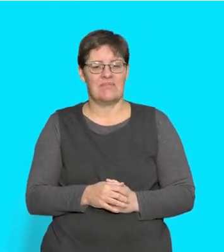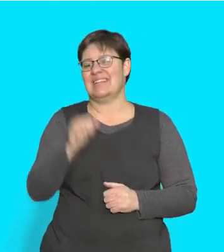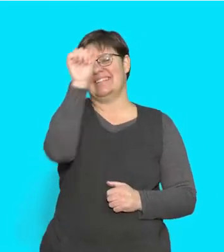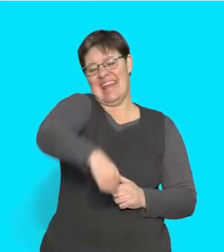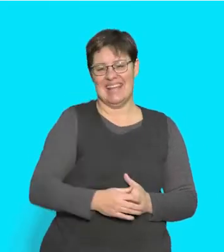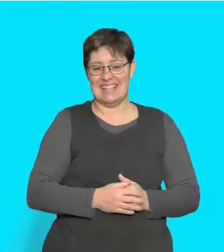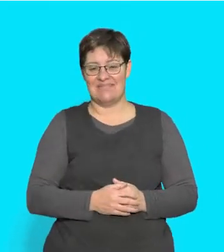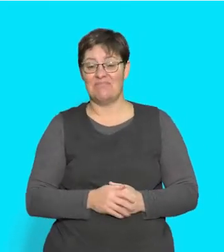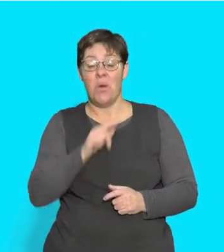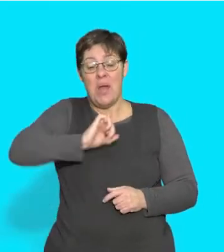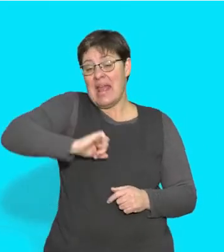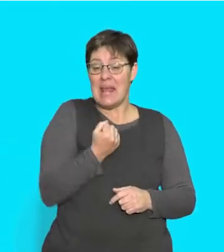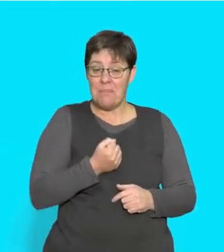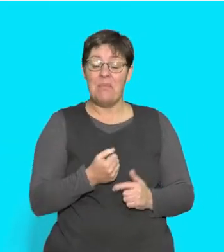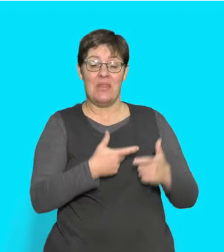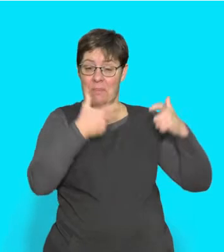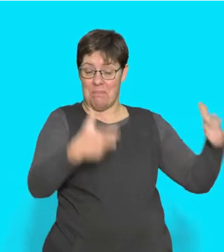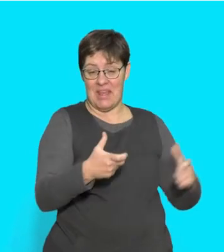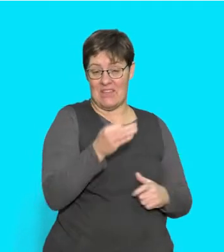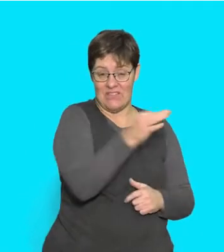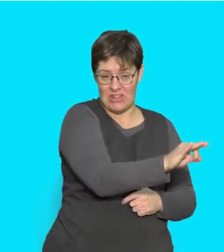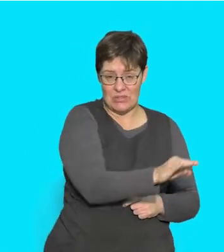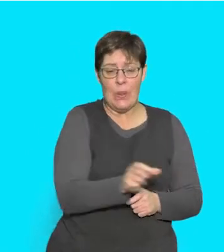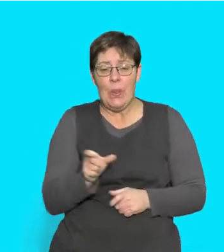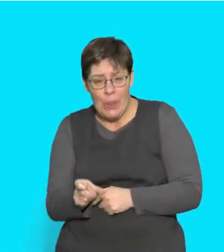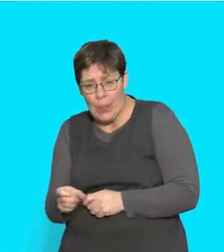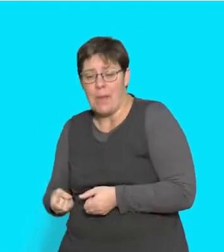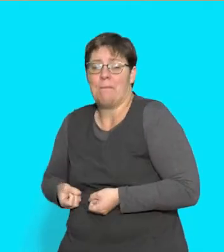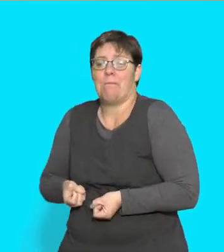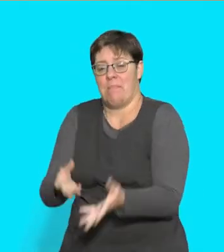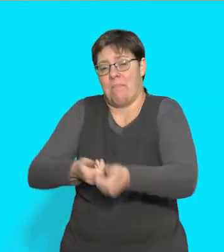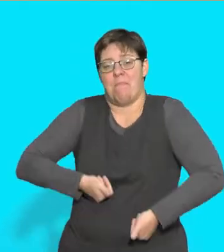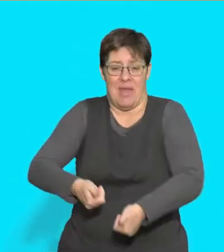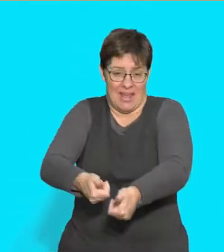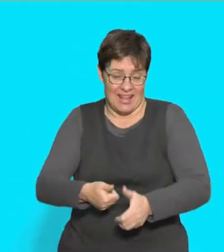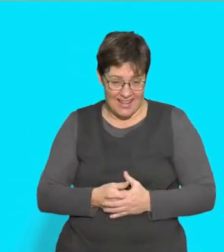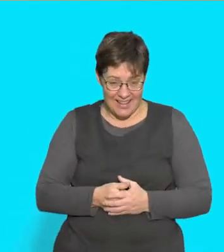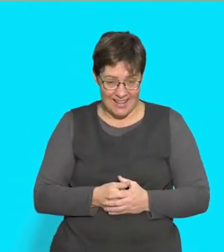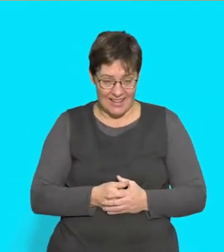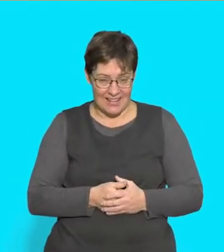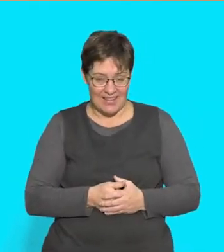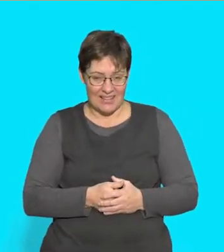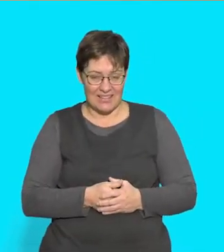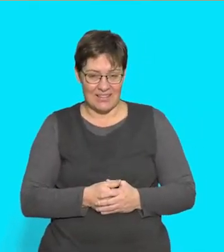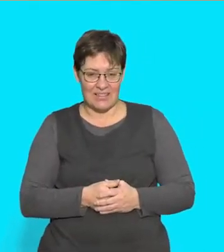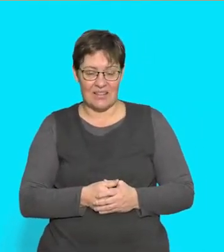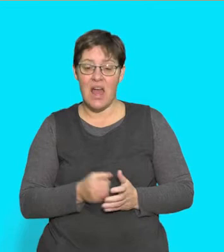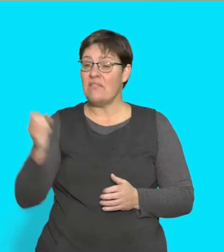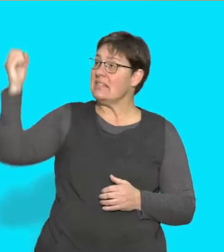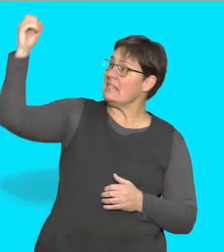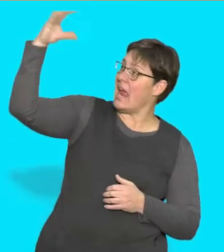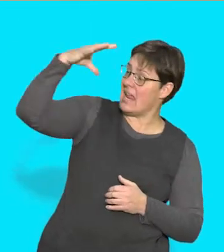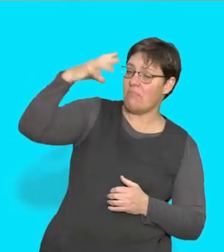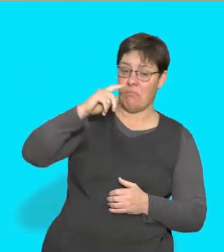Yes, we will keep the big fish and throw back the little fish. If it's sunny, we must wear our